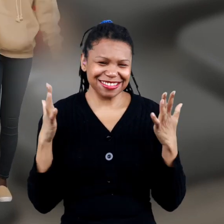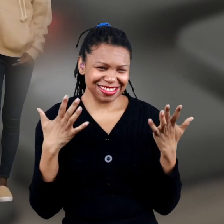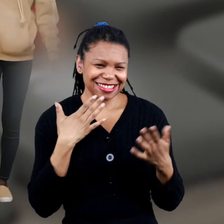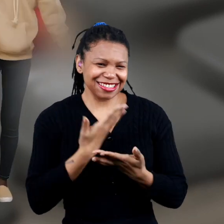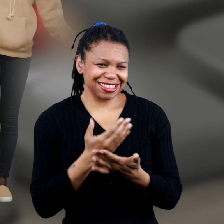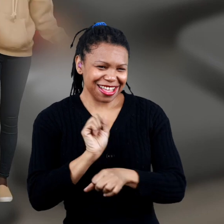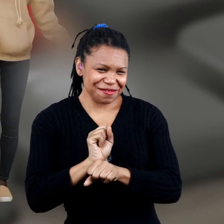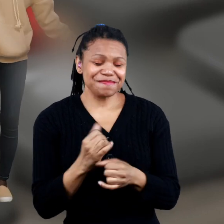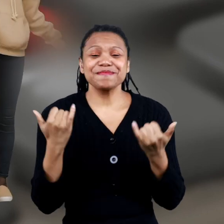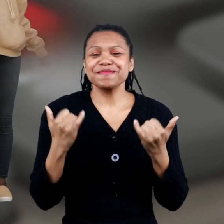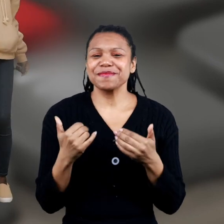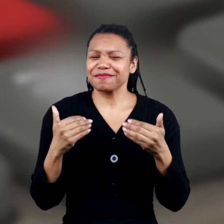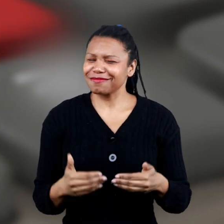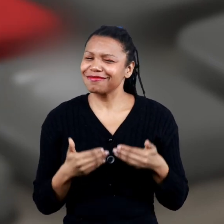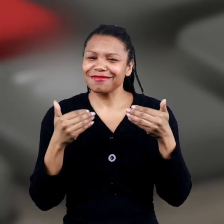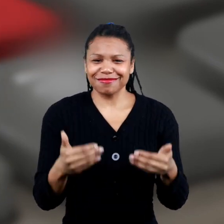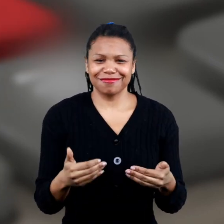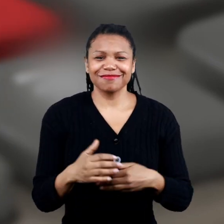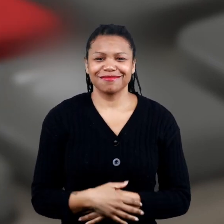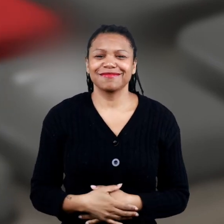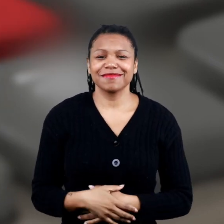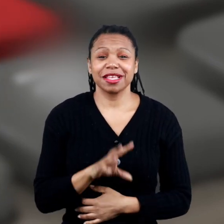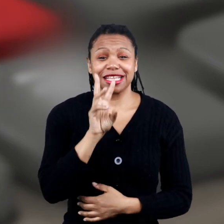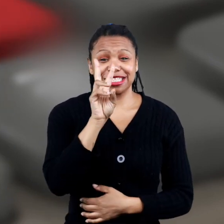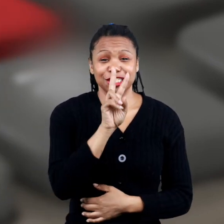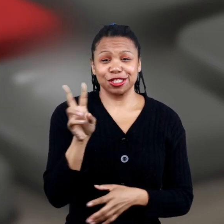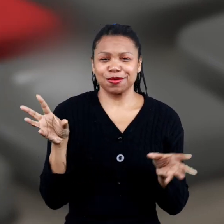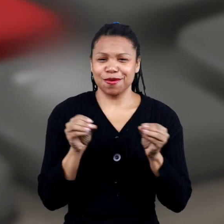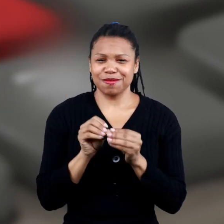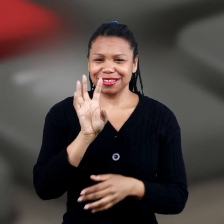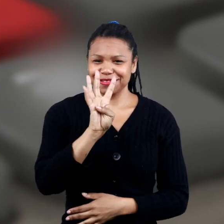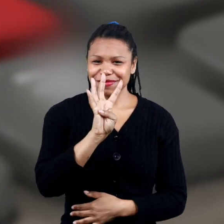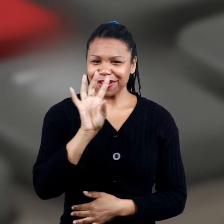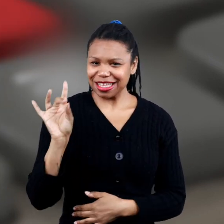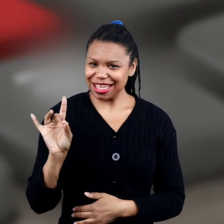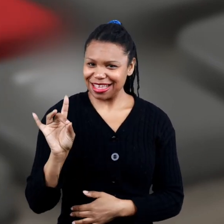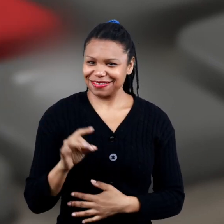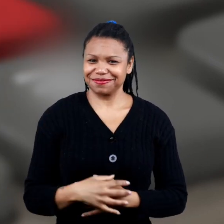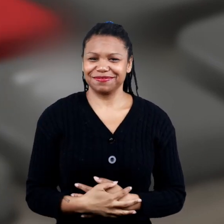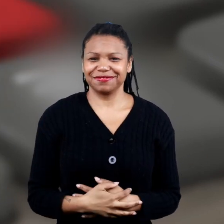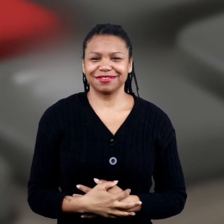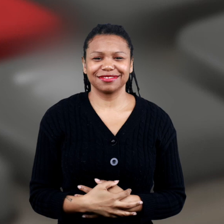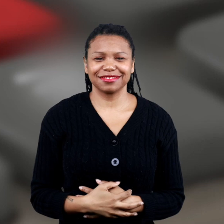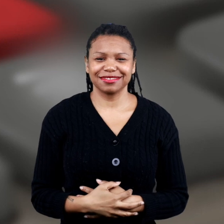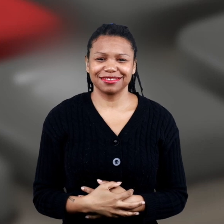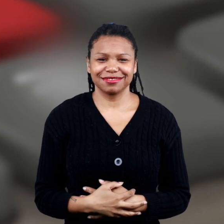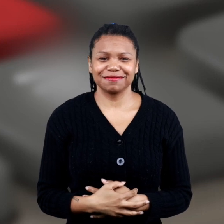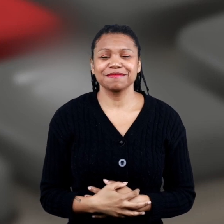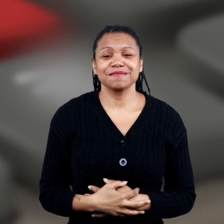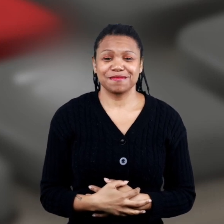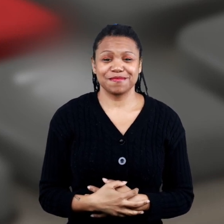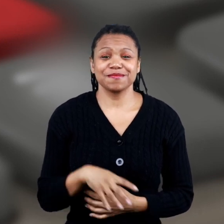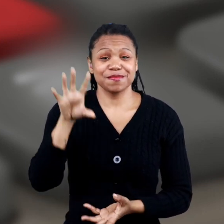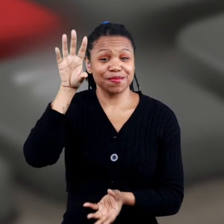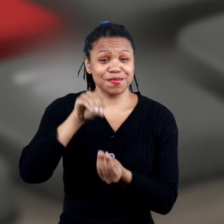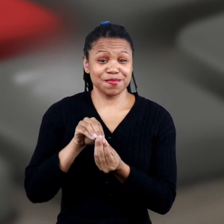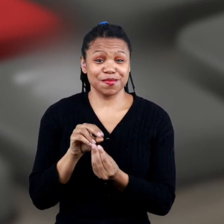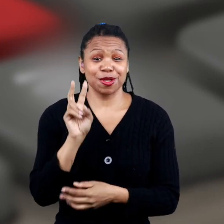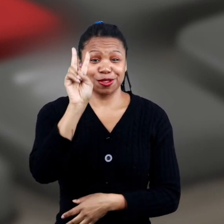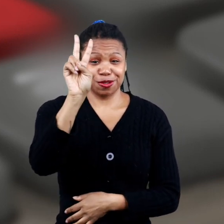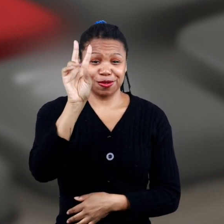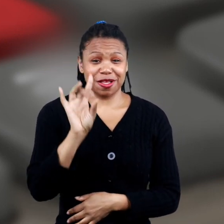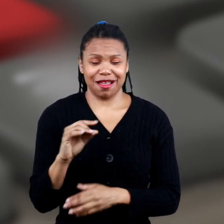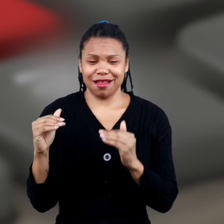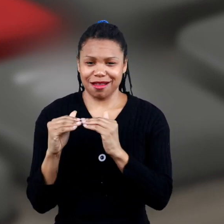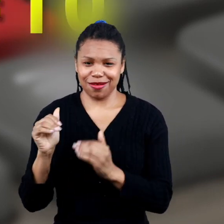Well done. Okay, here we go. We've got sixty-two plus forty-eight. So we've got